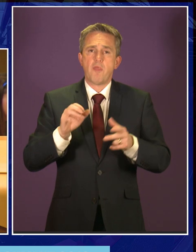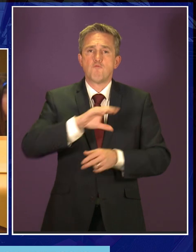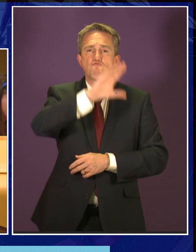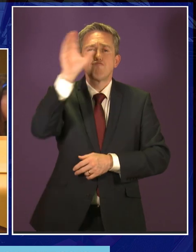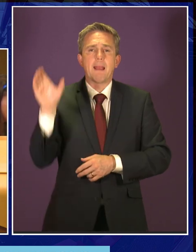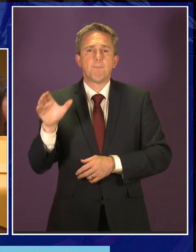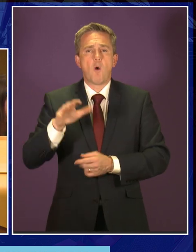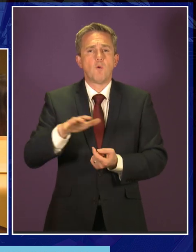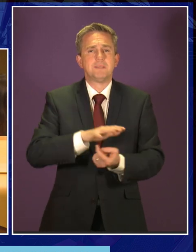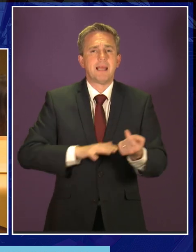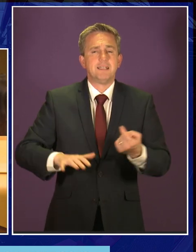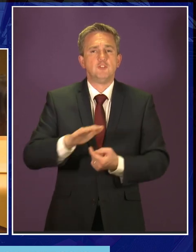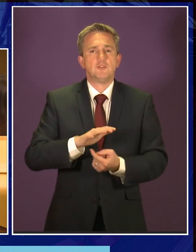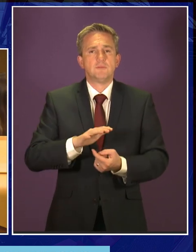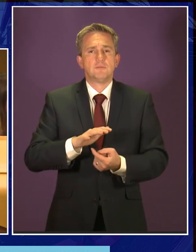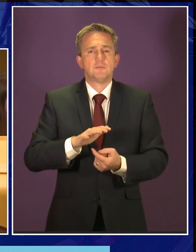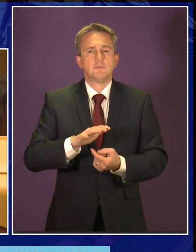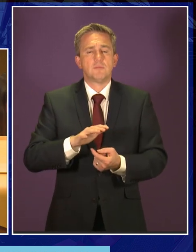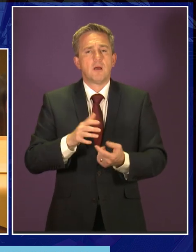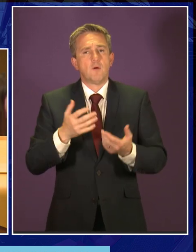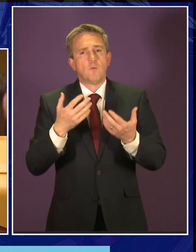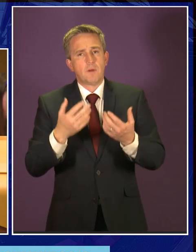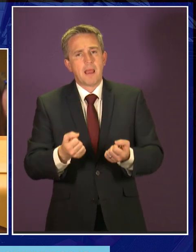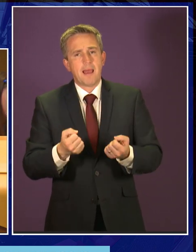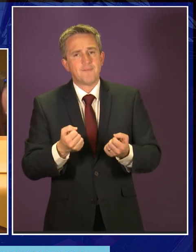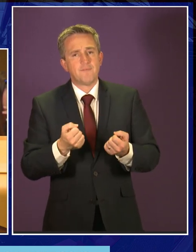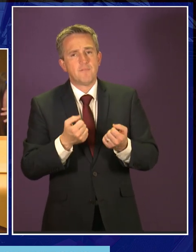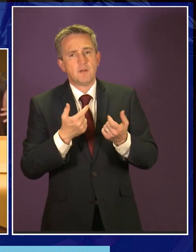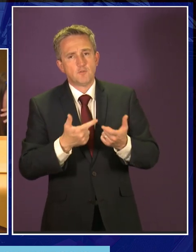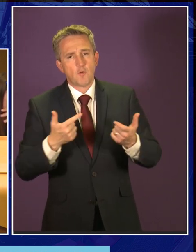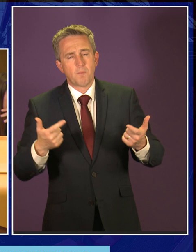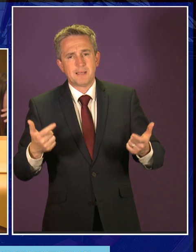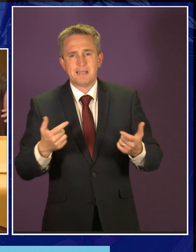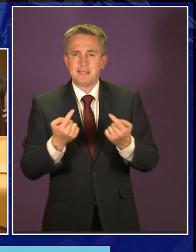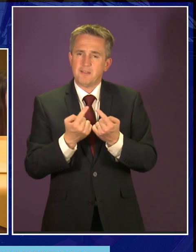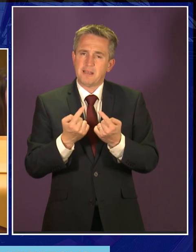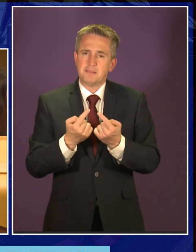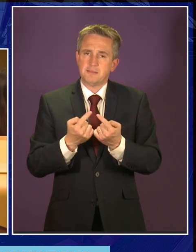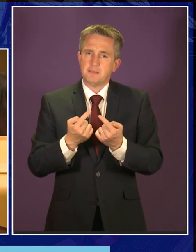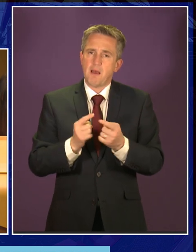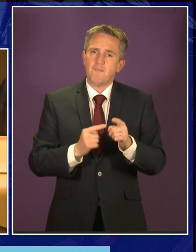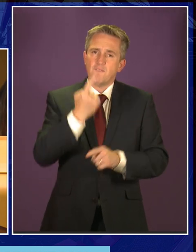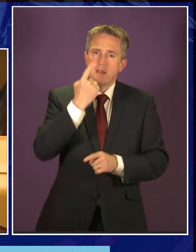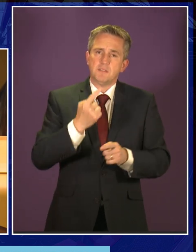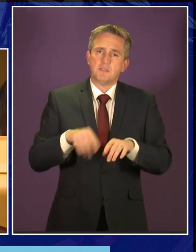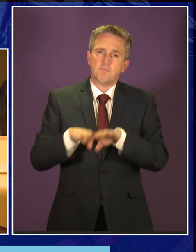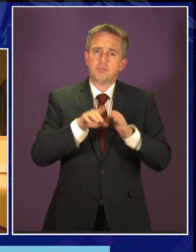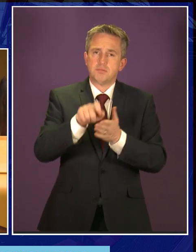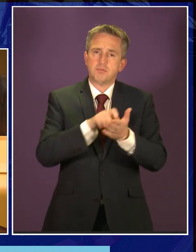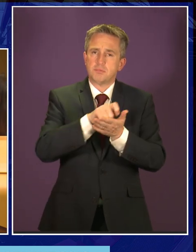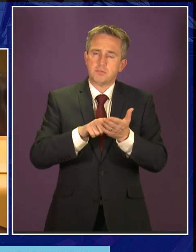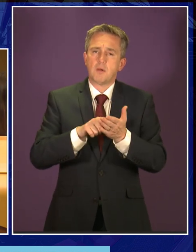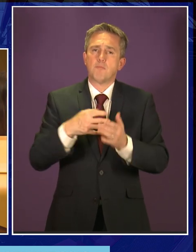that exposes the values of the great struggle icon, former and first democratic elected president of South Africa,